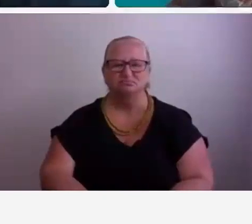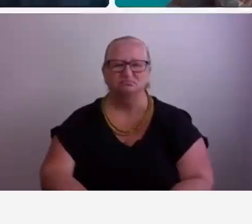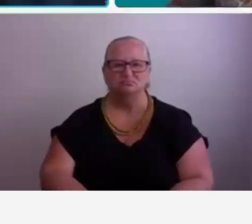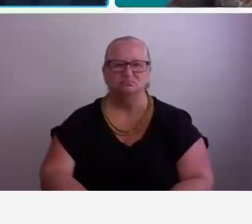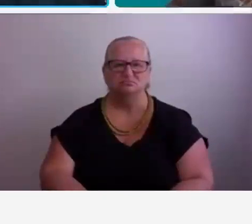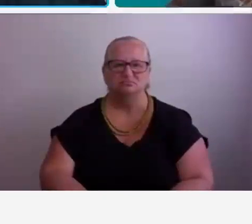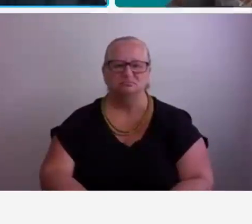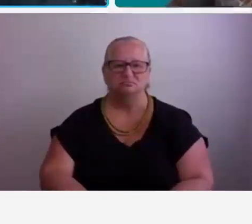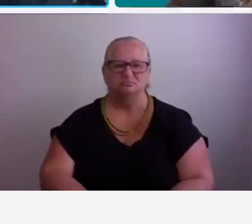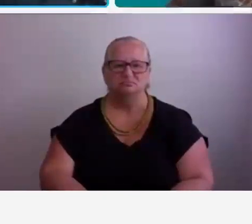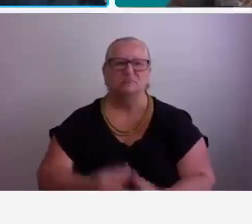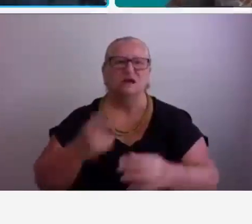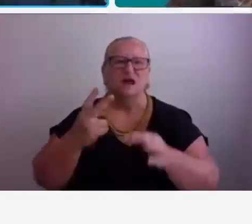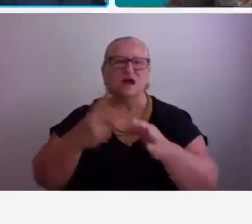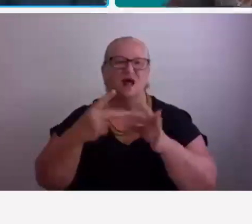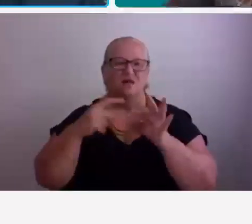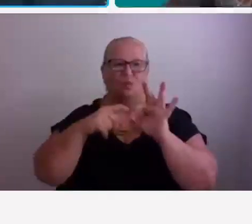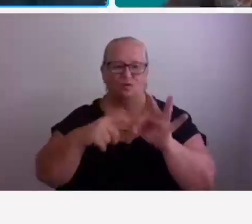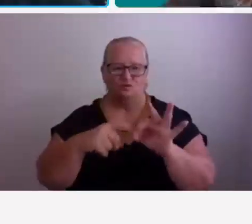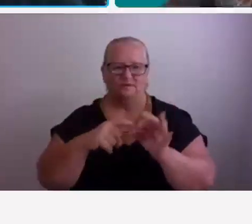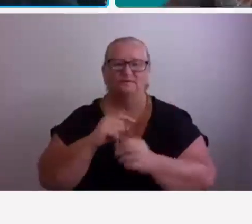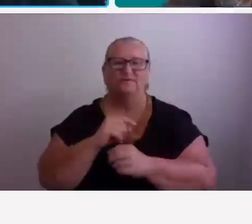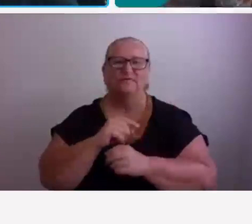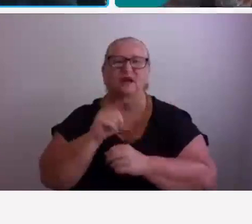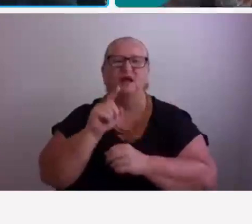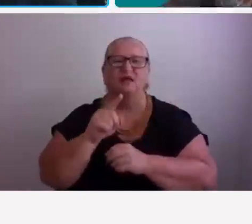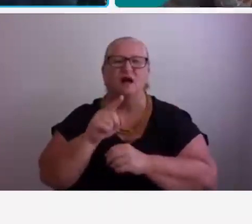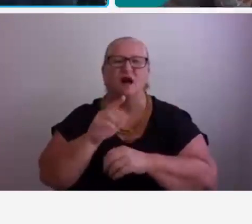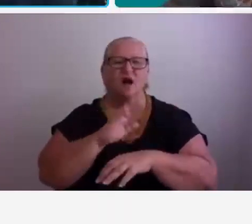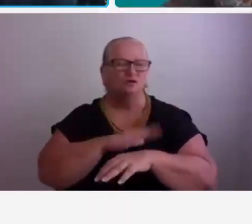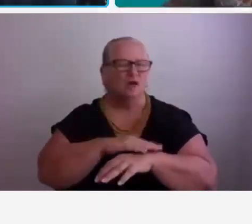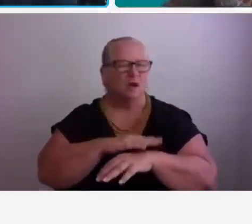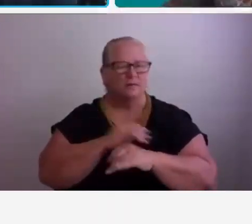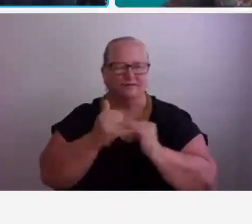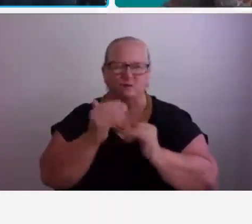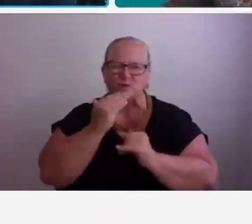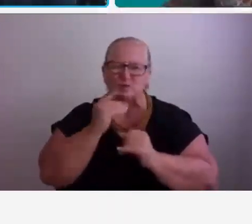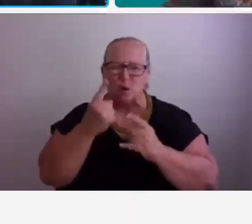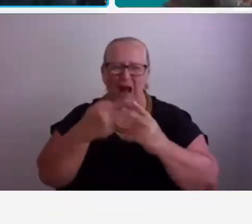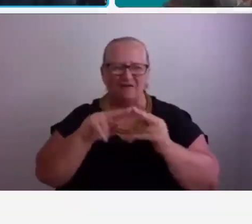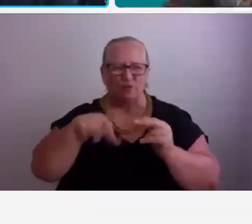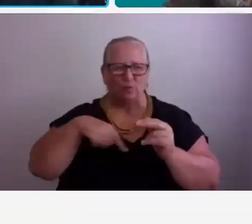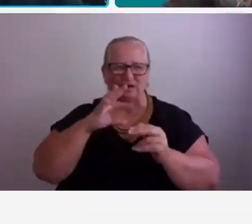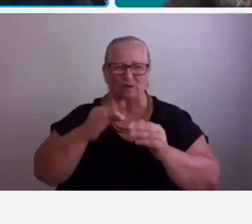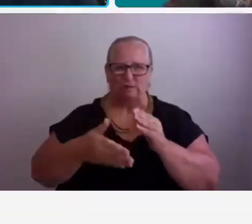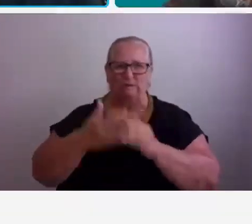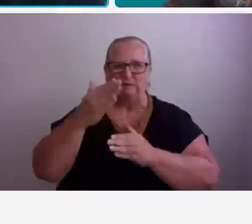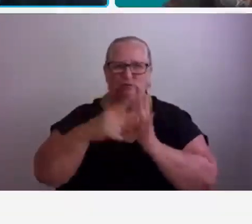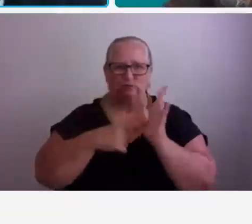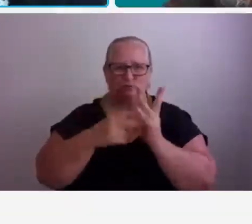Thanks. I've got a question for Angela as well. The timeframes are tight. What if we don't meet the June deadlines in updating the software?